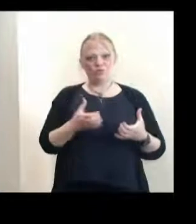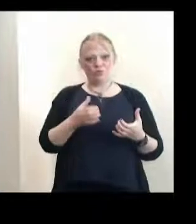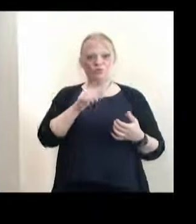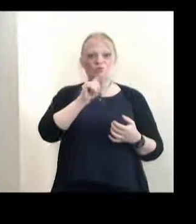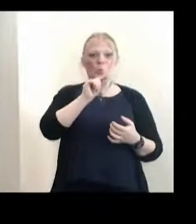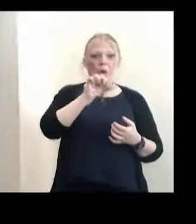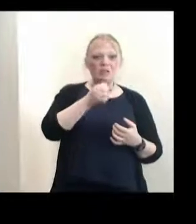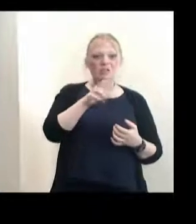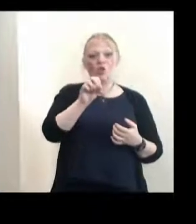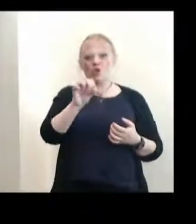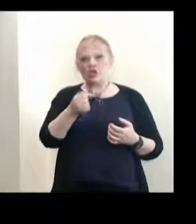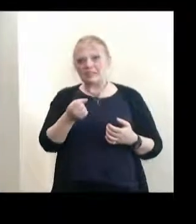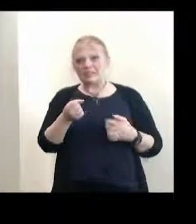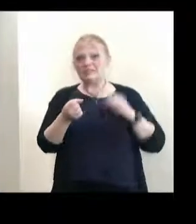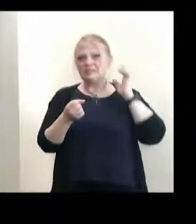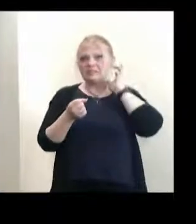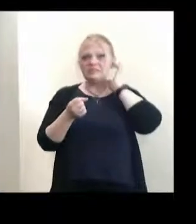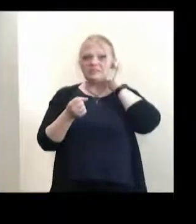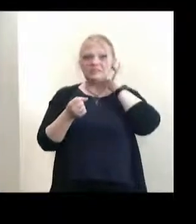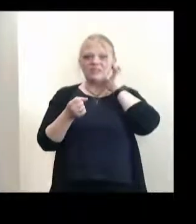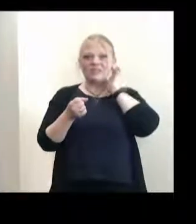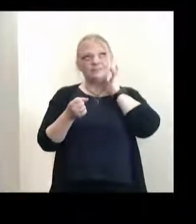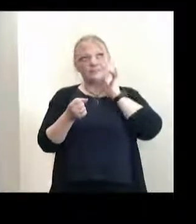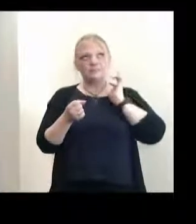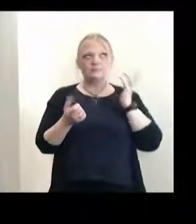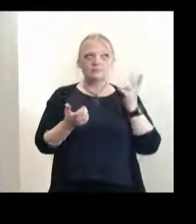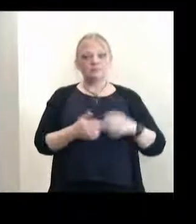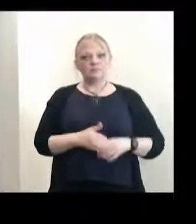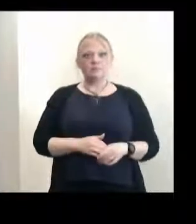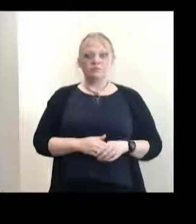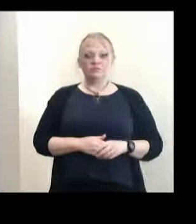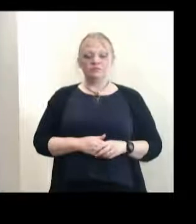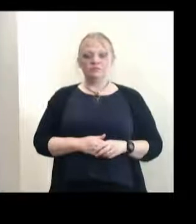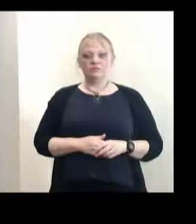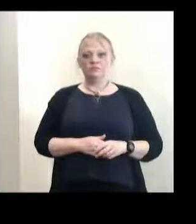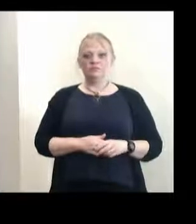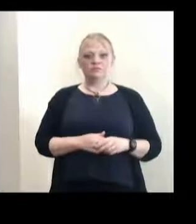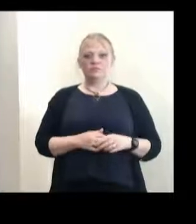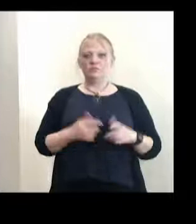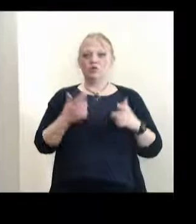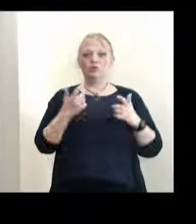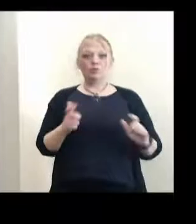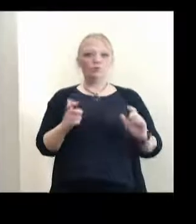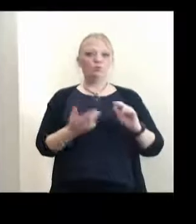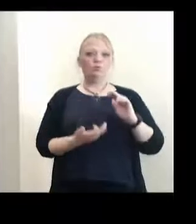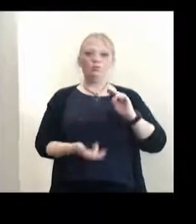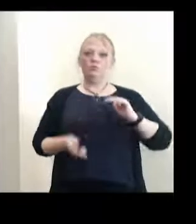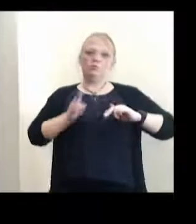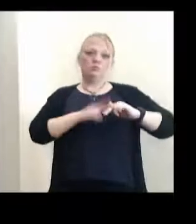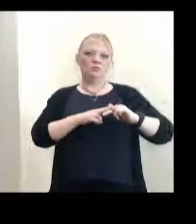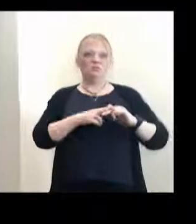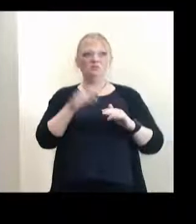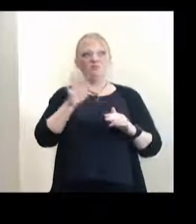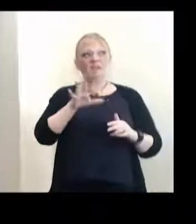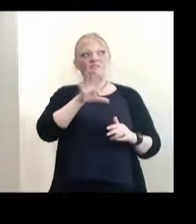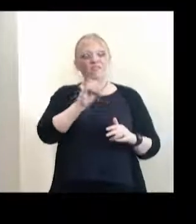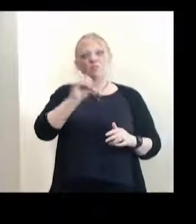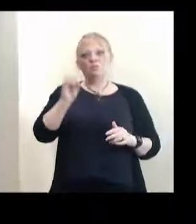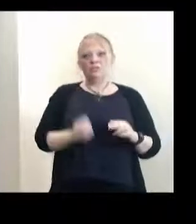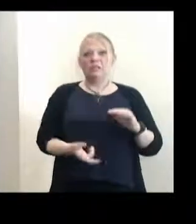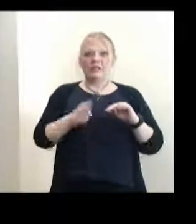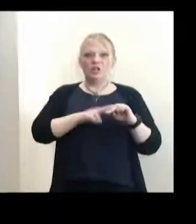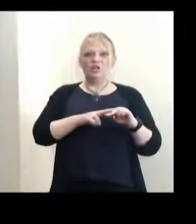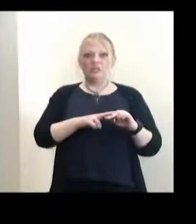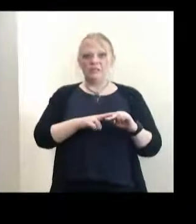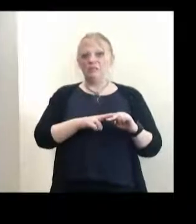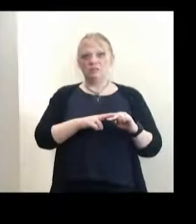and 30s, there's been, a huge increase and almost a 50% increase. So this